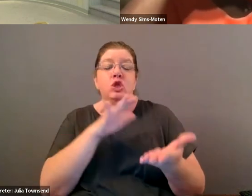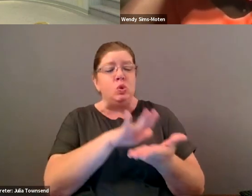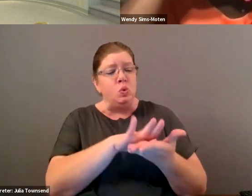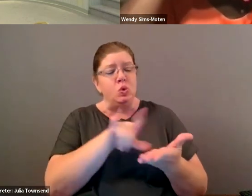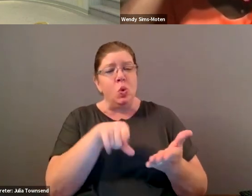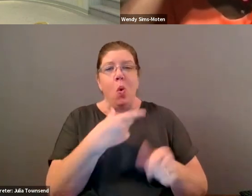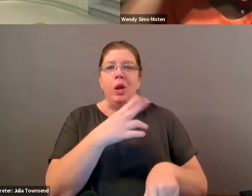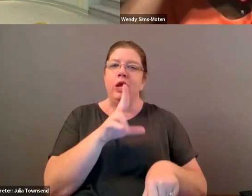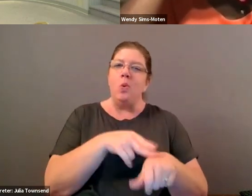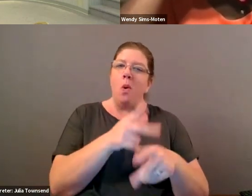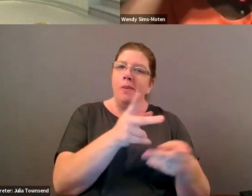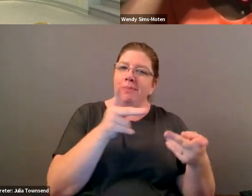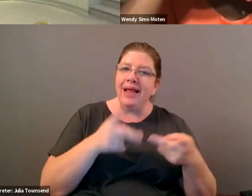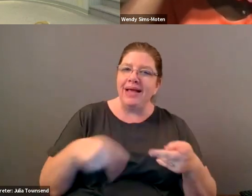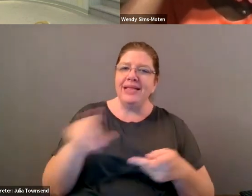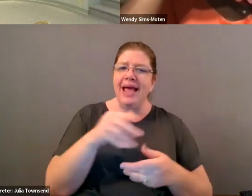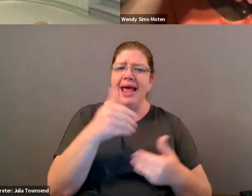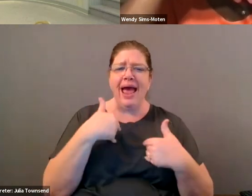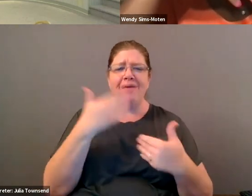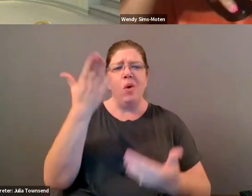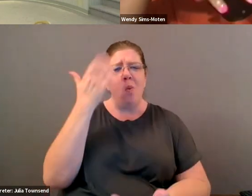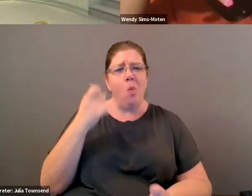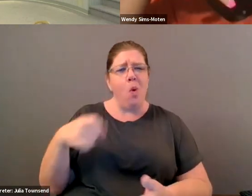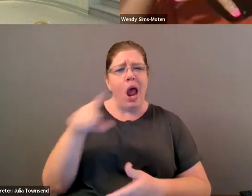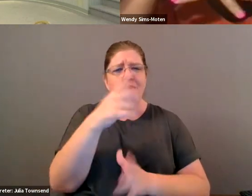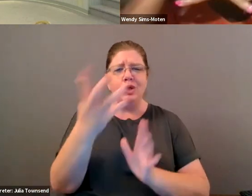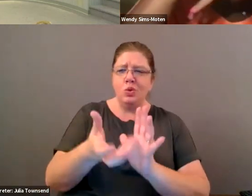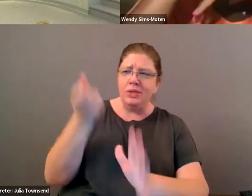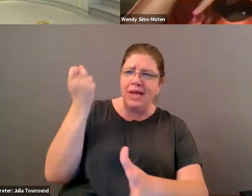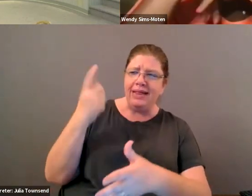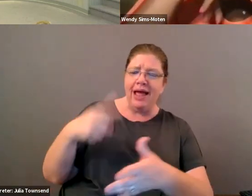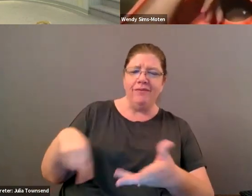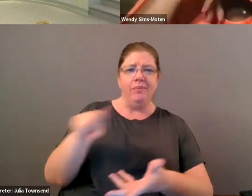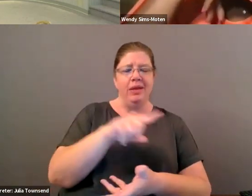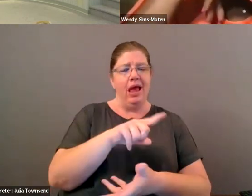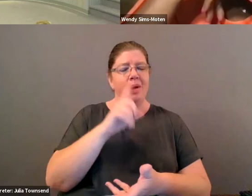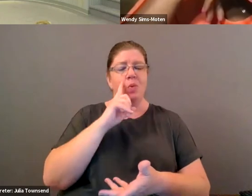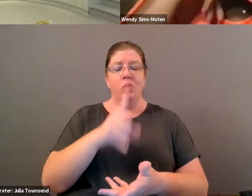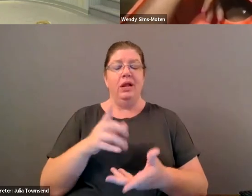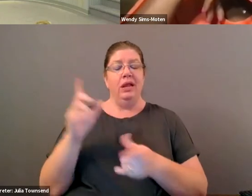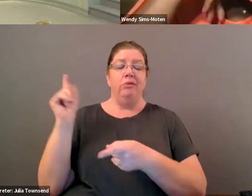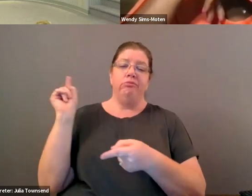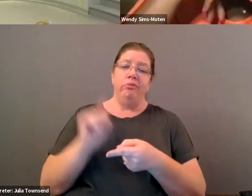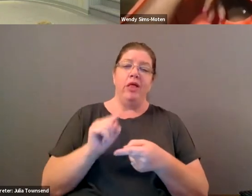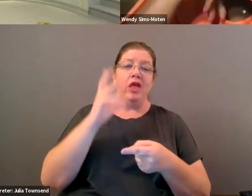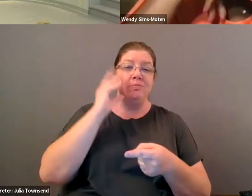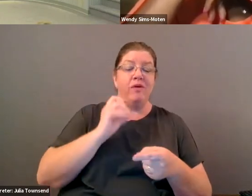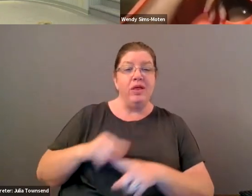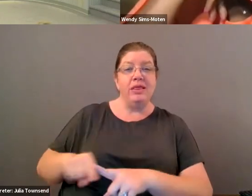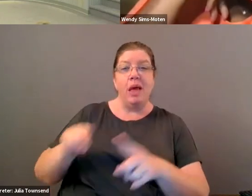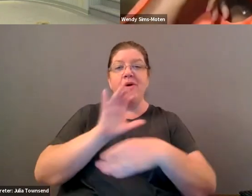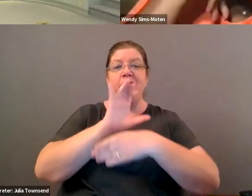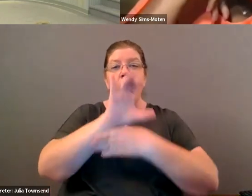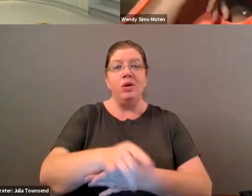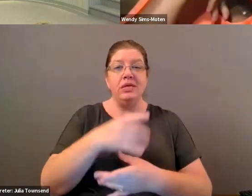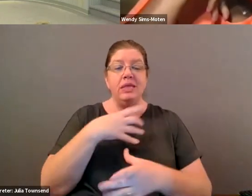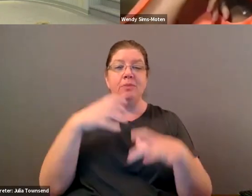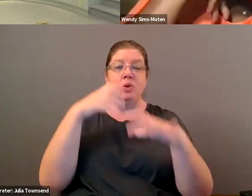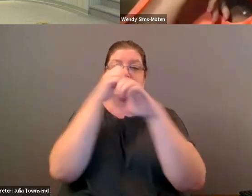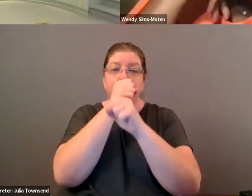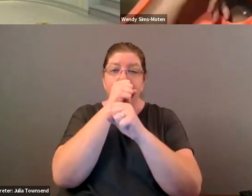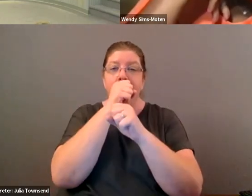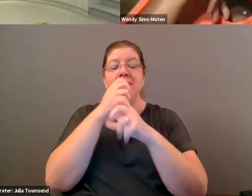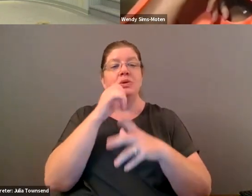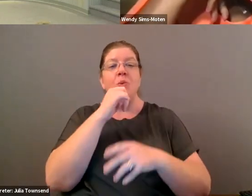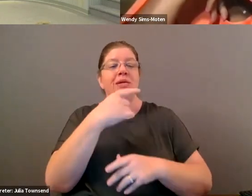have you taken that from them? Why in the world do you want to compromise that experience for them by forcing them to wear a muzzle? And please don't